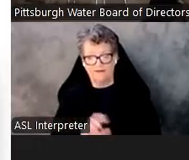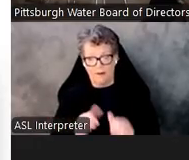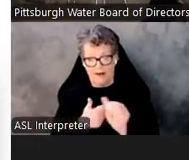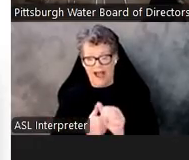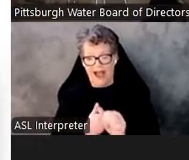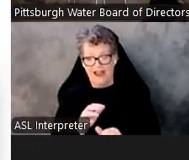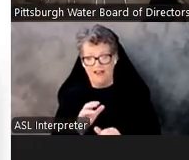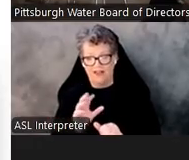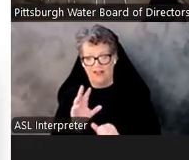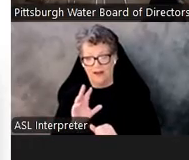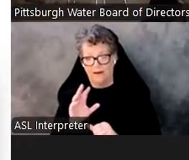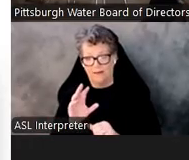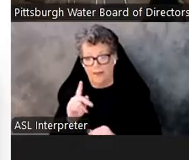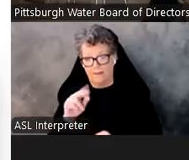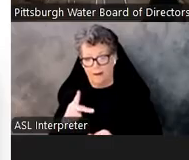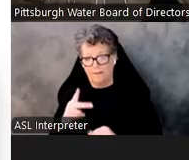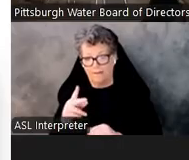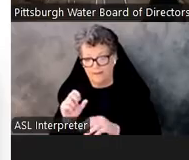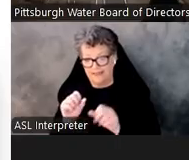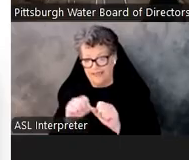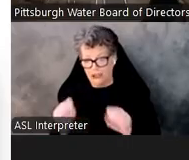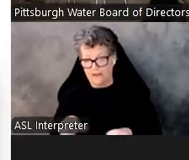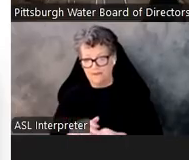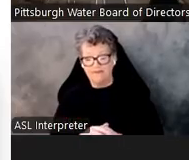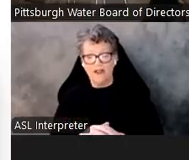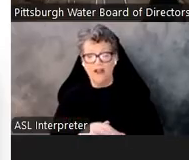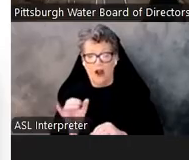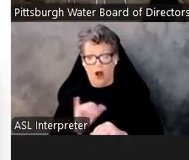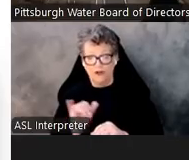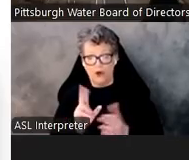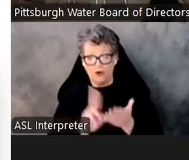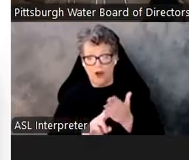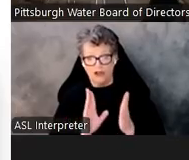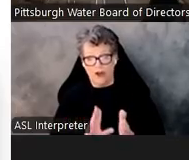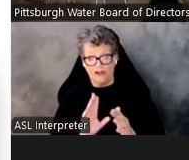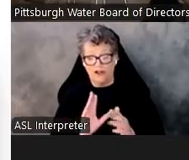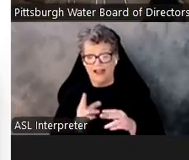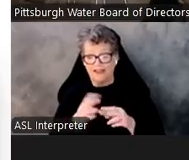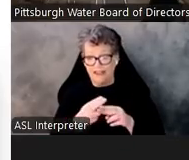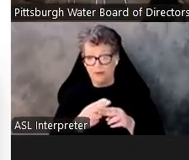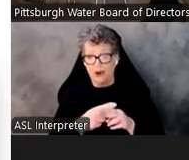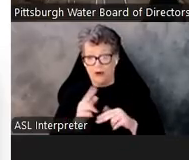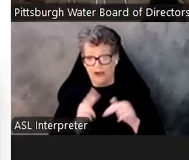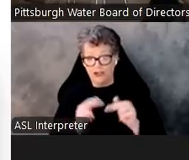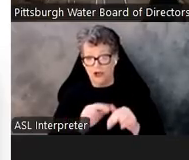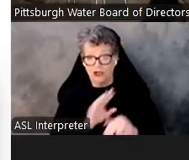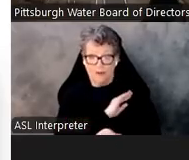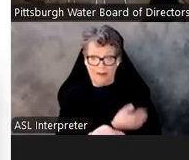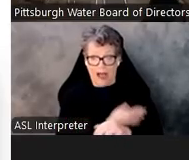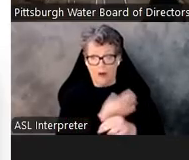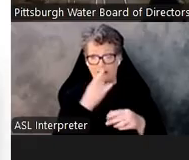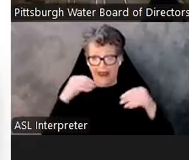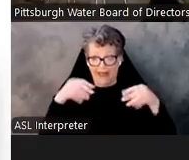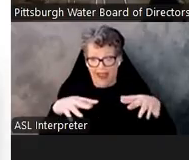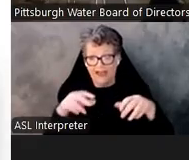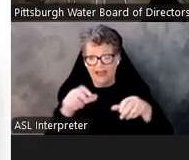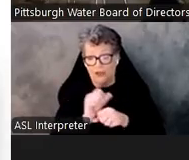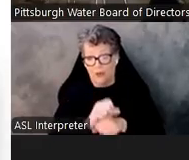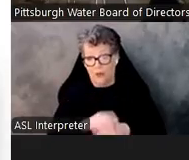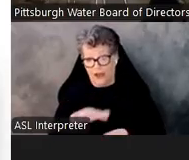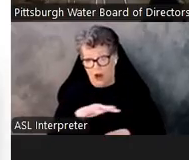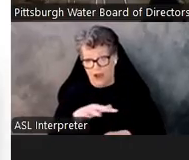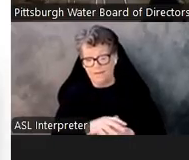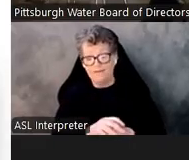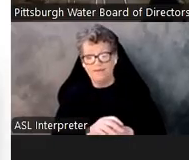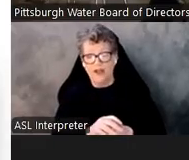Aspinwall Pump Station. Our contractors have also established temporary construction power and lighting to the work areas. We've